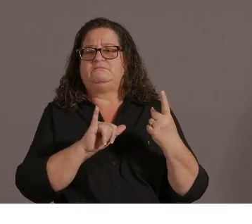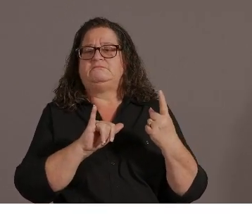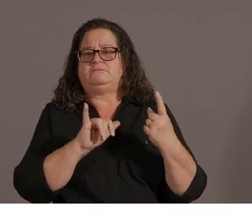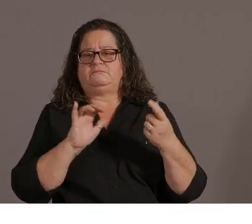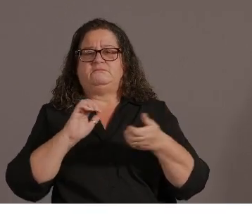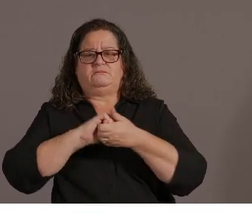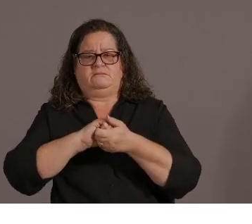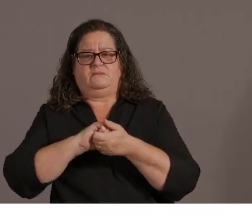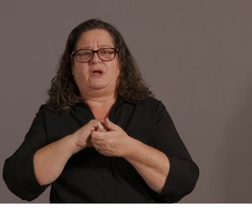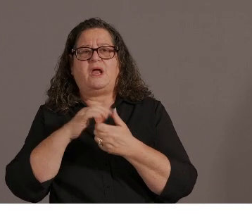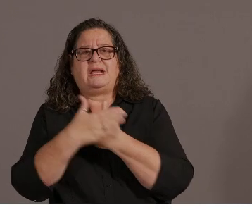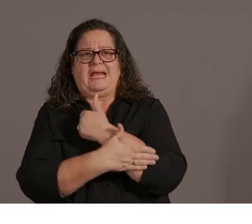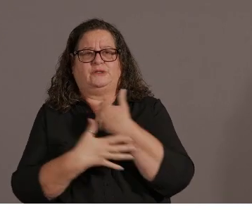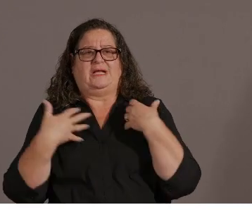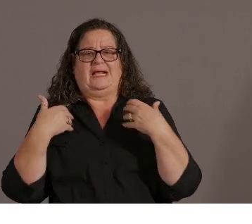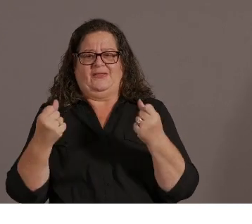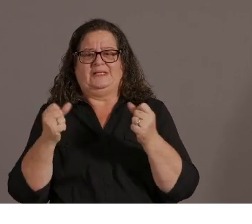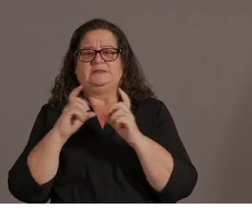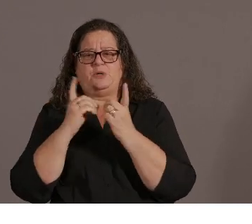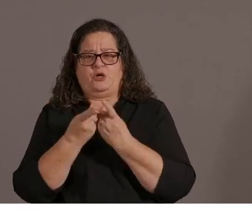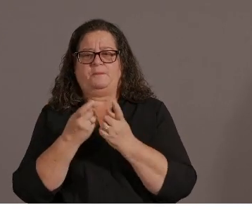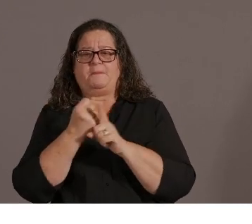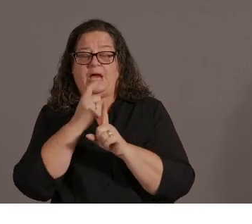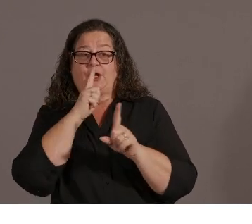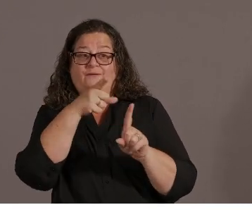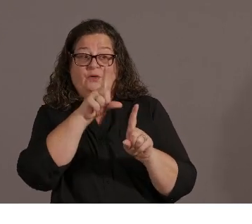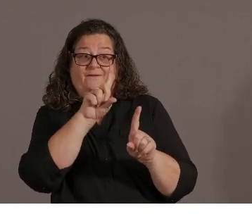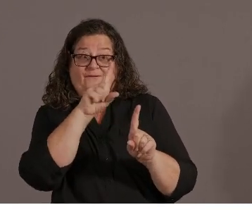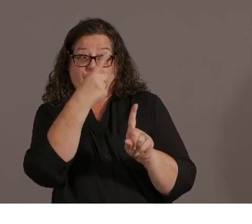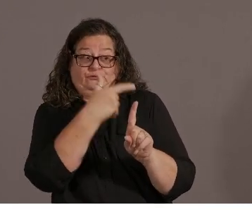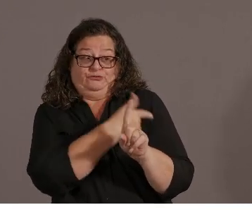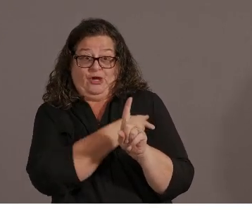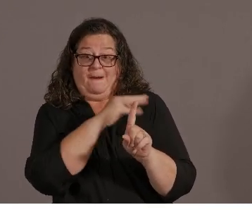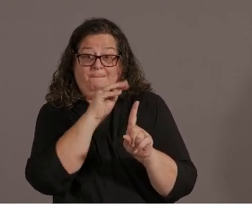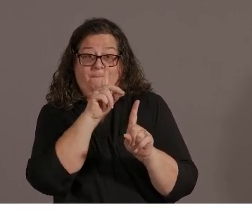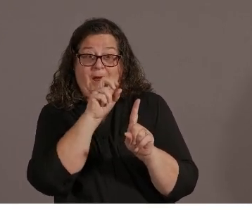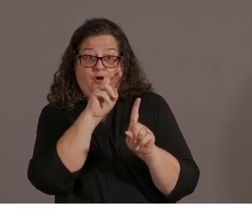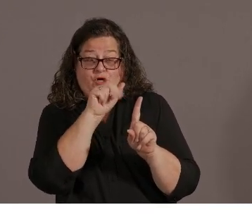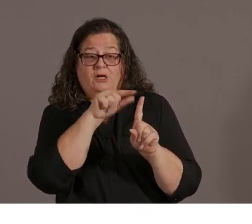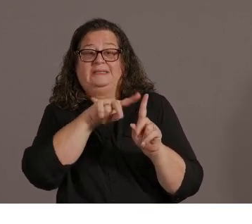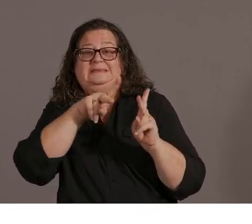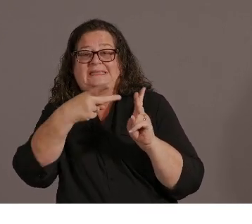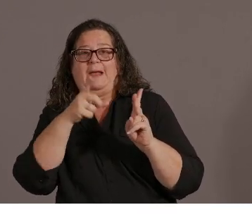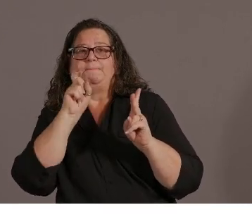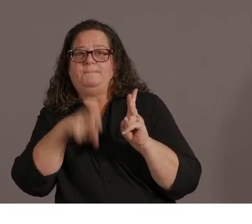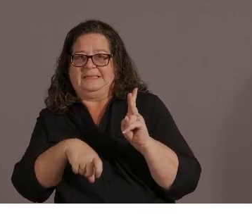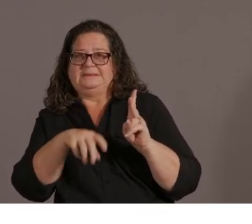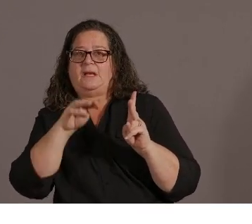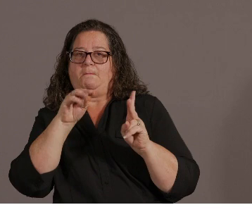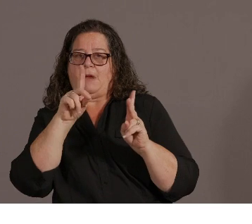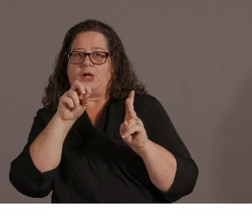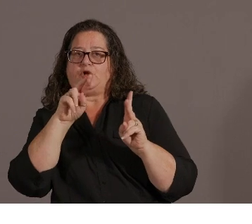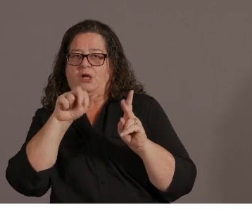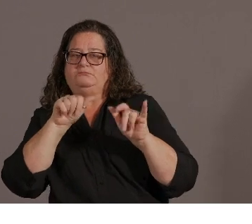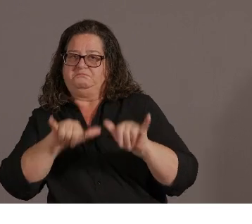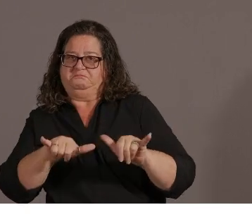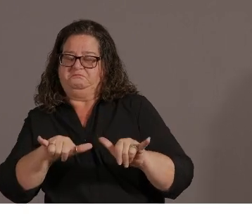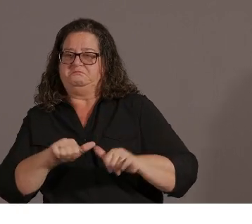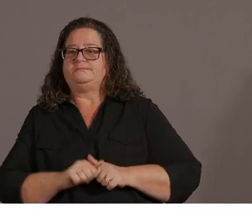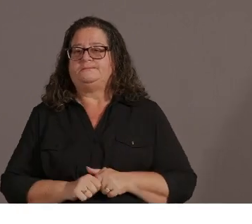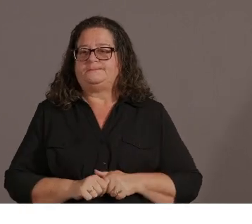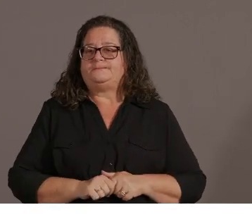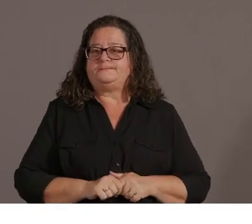ensure that those that got their first dose will still be able to receive their second dose of Moderna at that site.